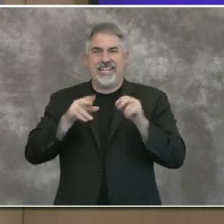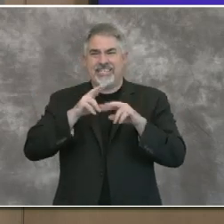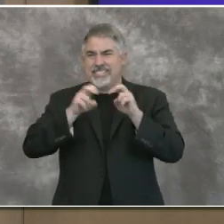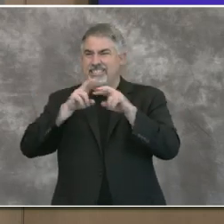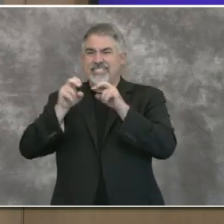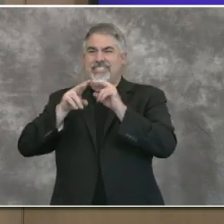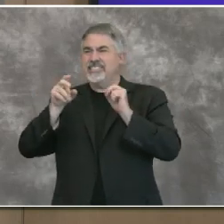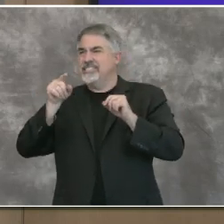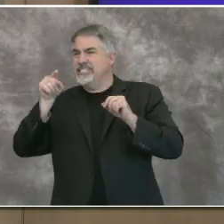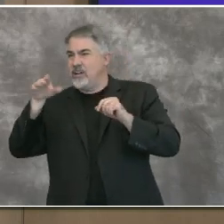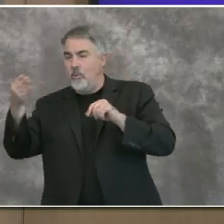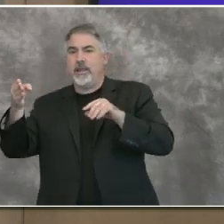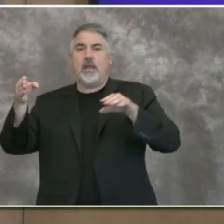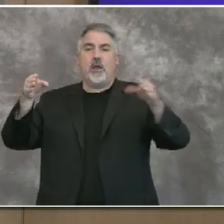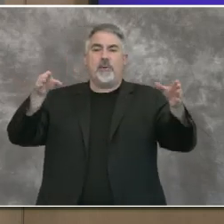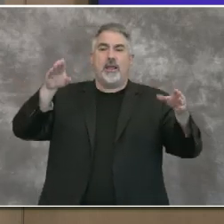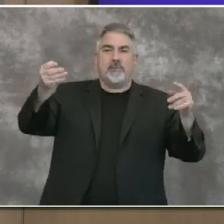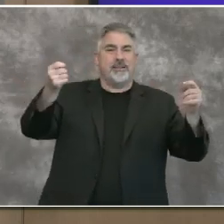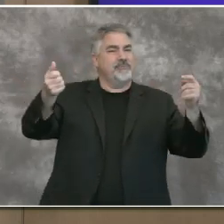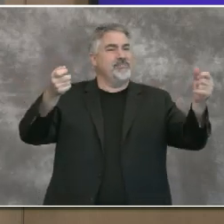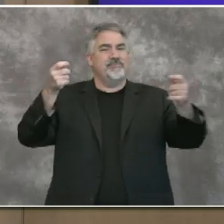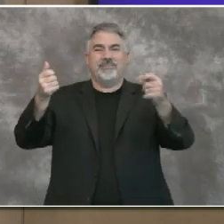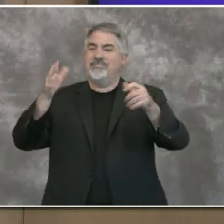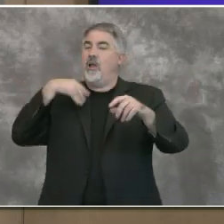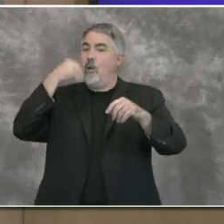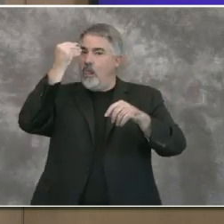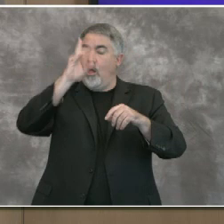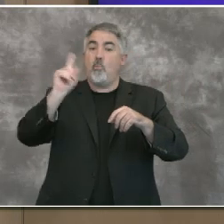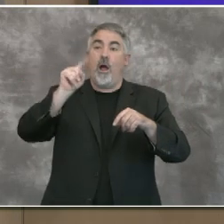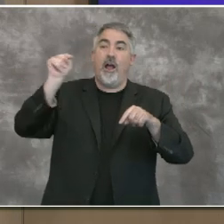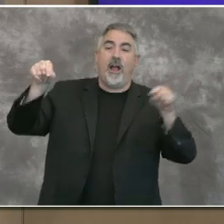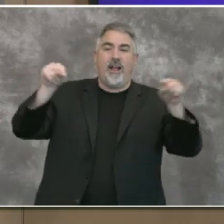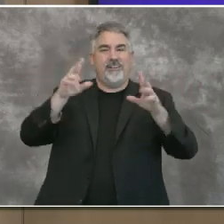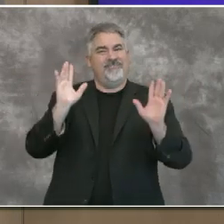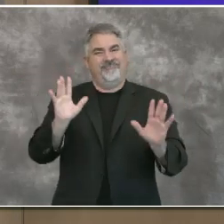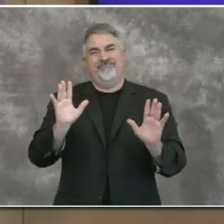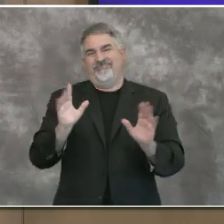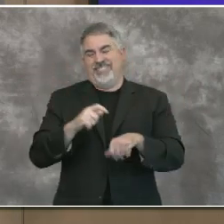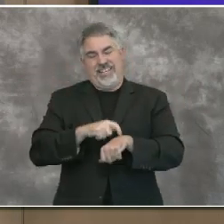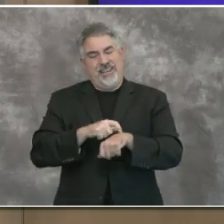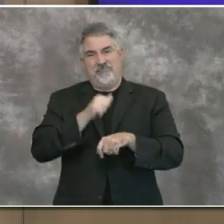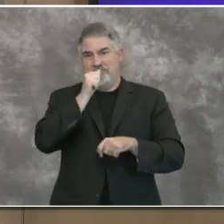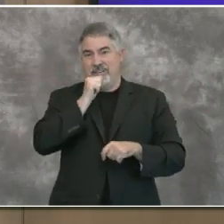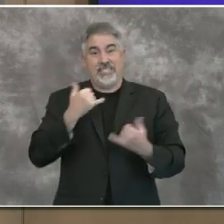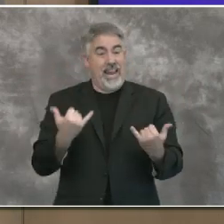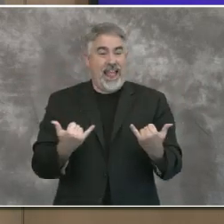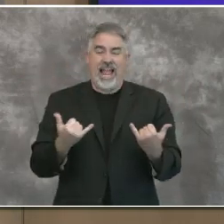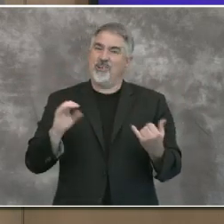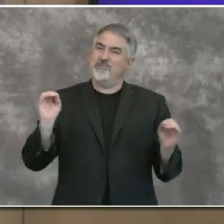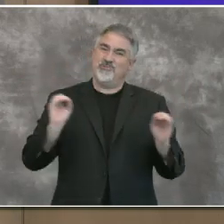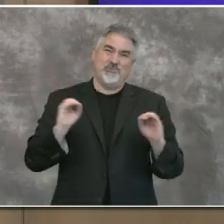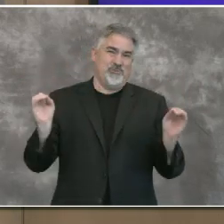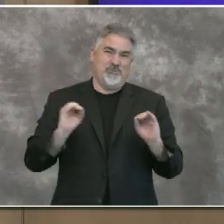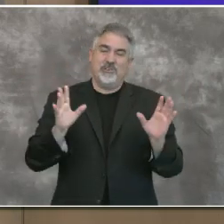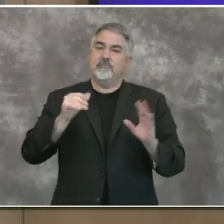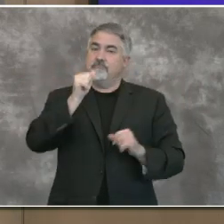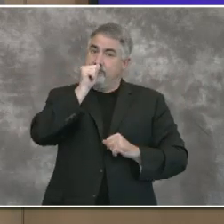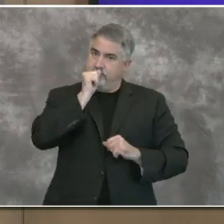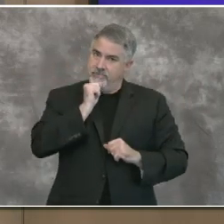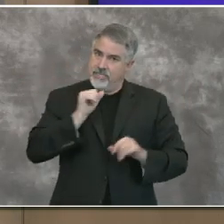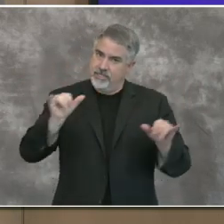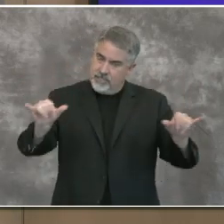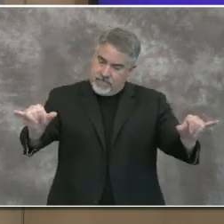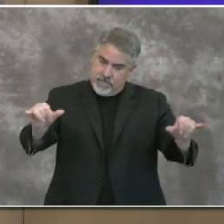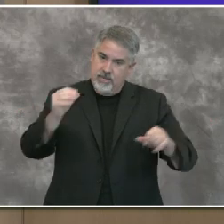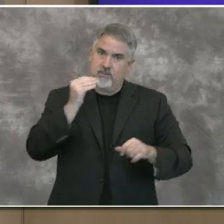right time and in the right way. And while that time will come, the time is not now. The time now is for us to continue to